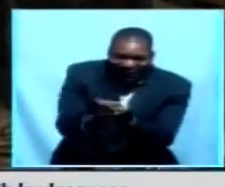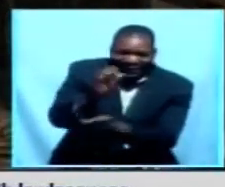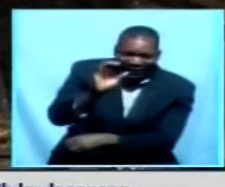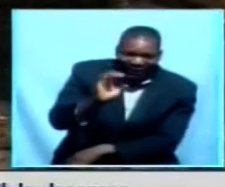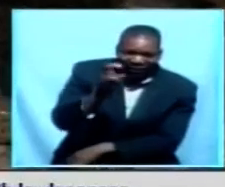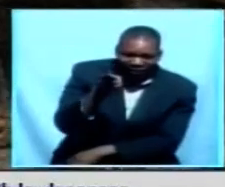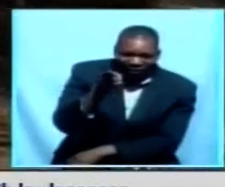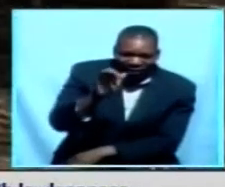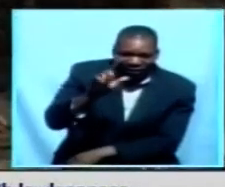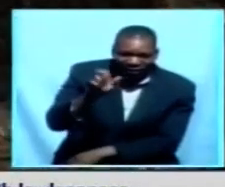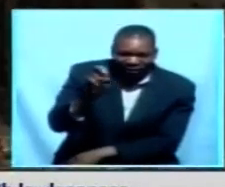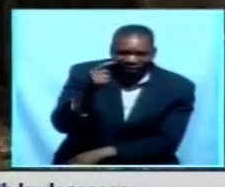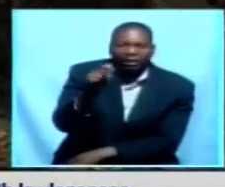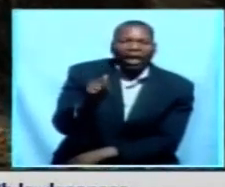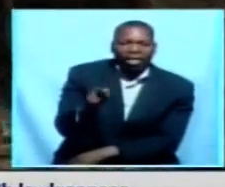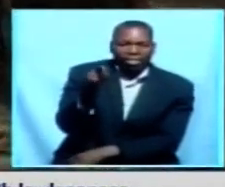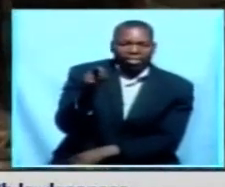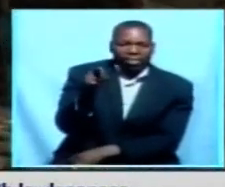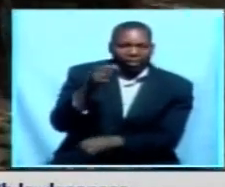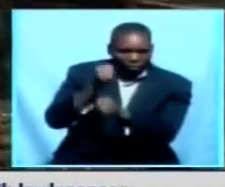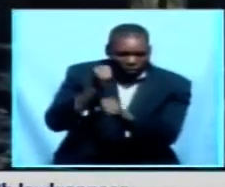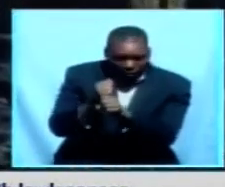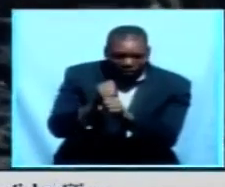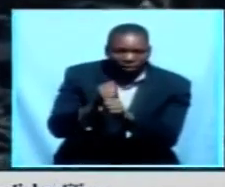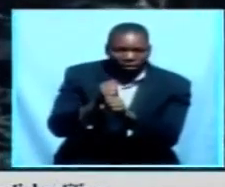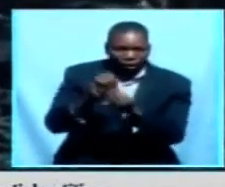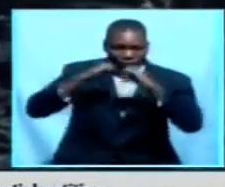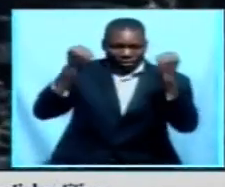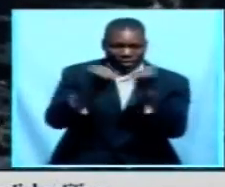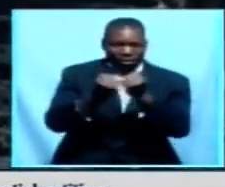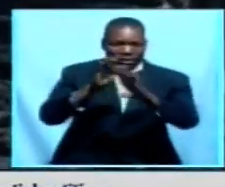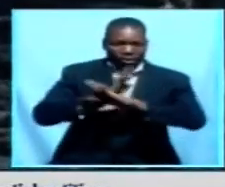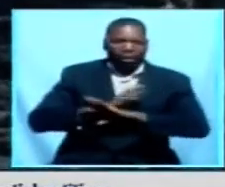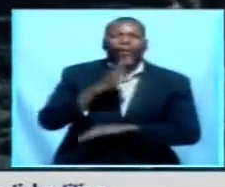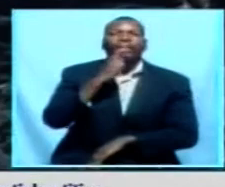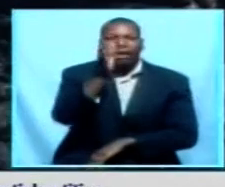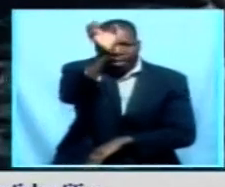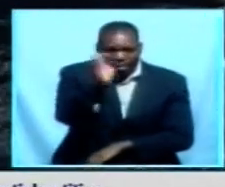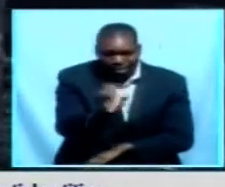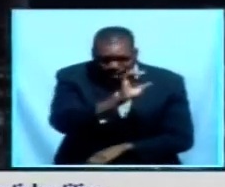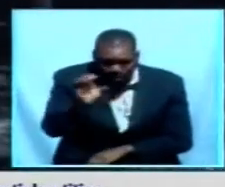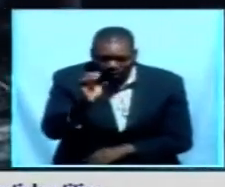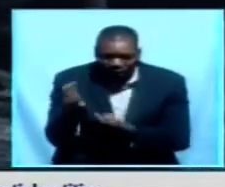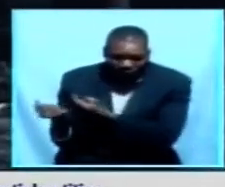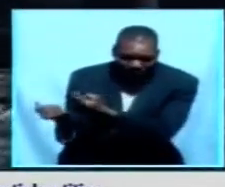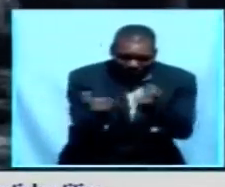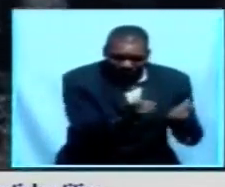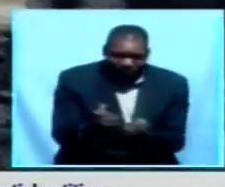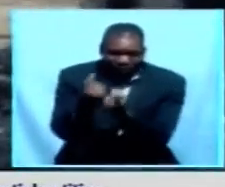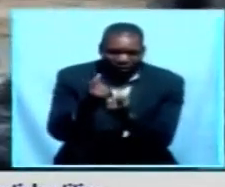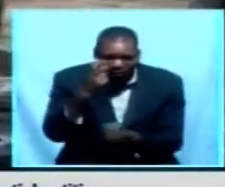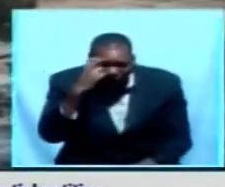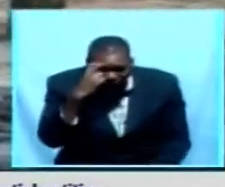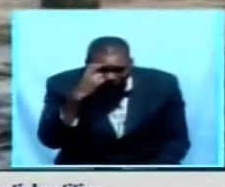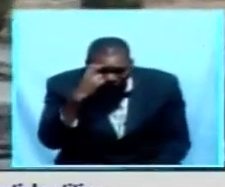The DMMU, working alongside the Zambia Red Cross Society, is assessing the situation. And within minutes of